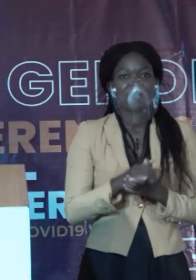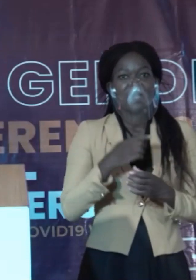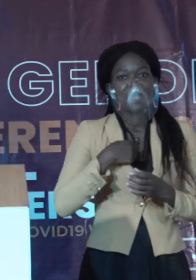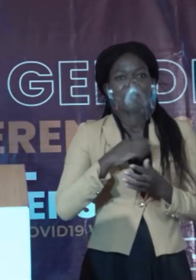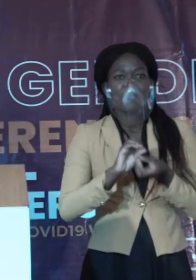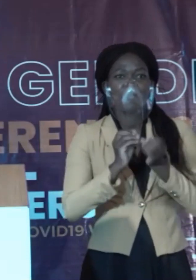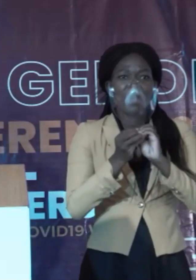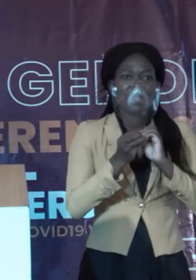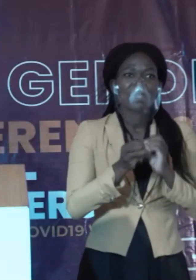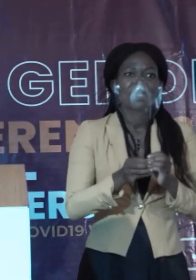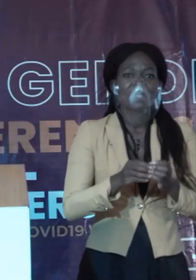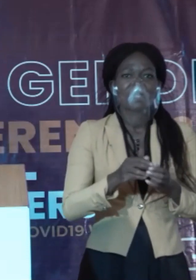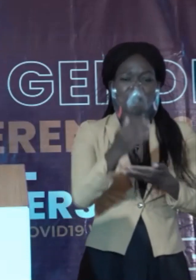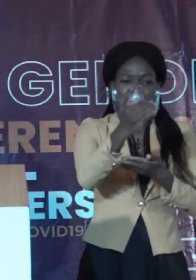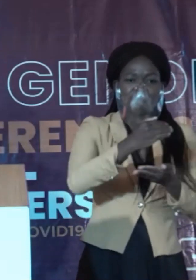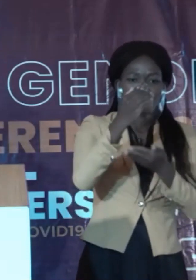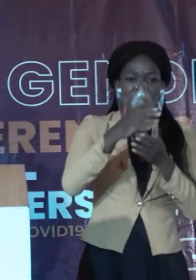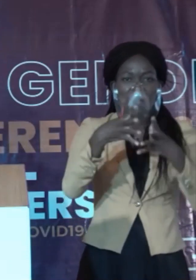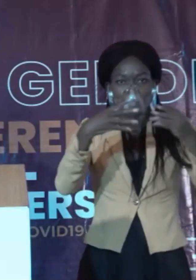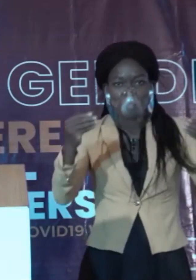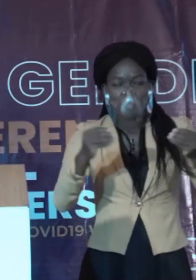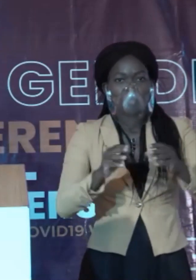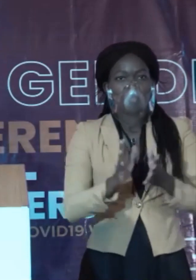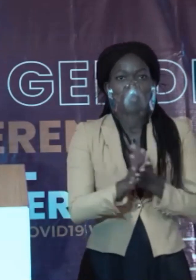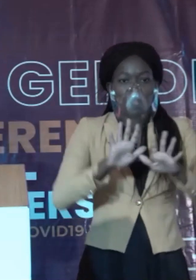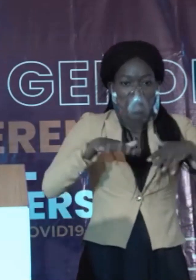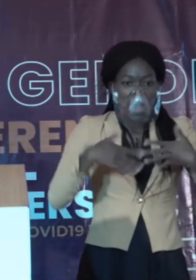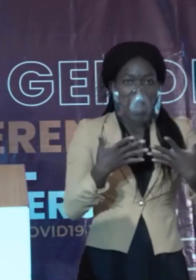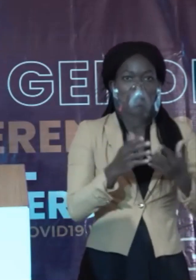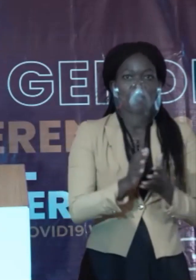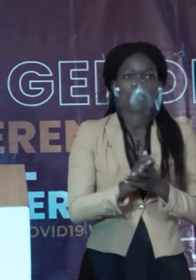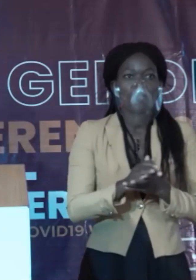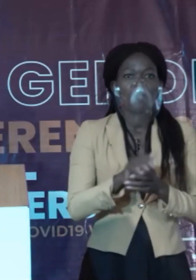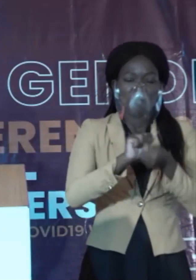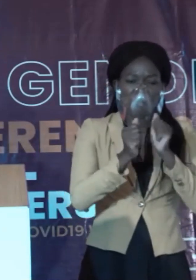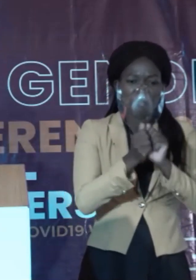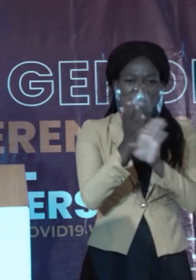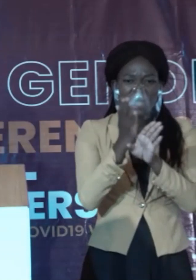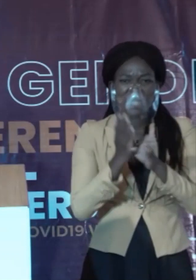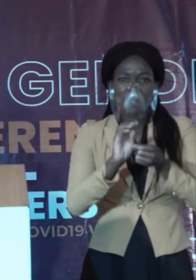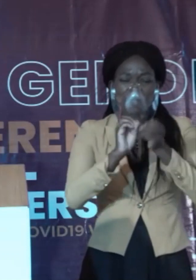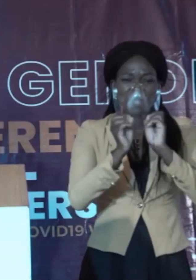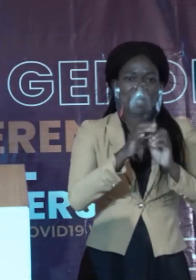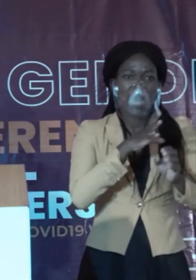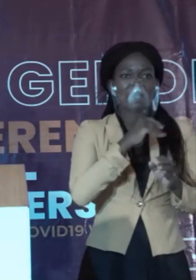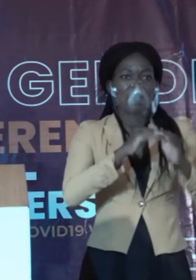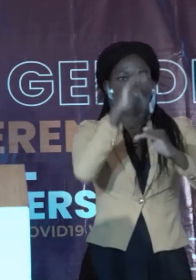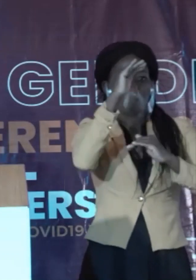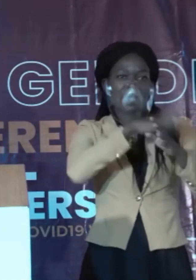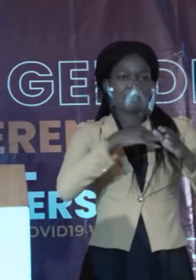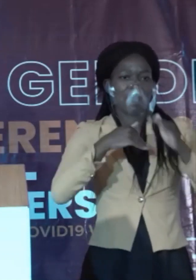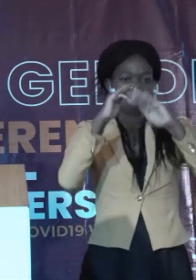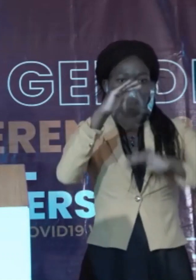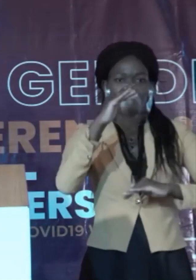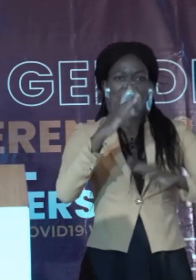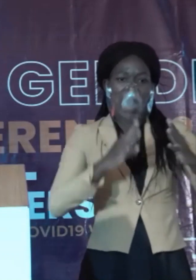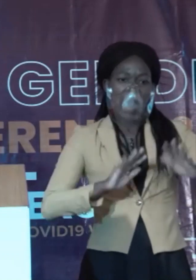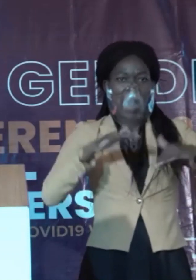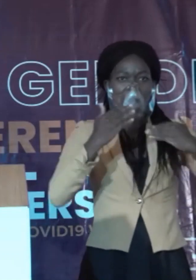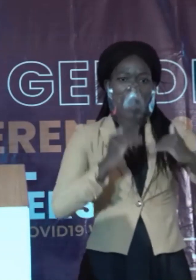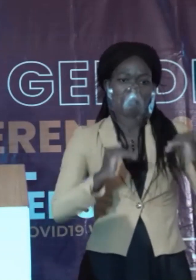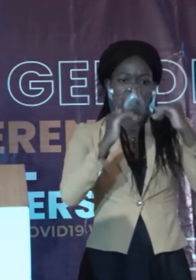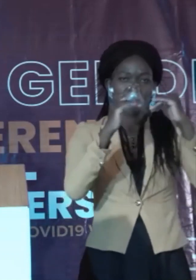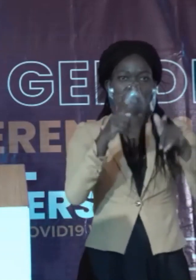development of homegrown solutions to addressing existing inequalities exacerbated by the